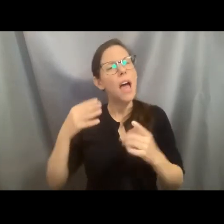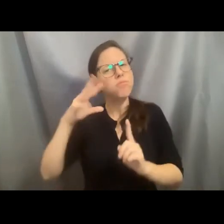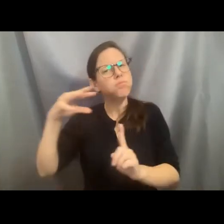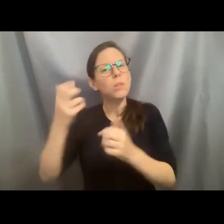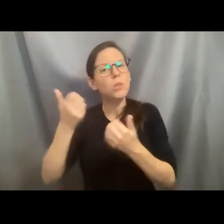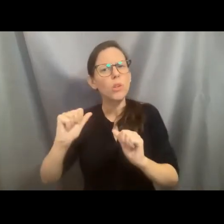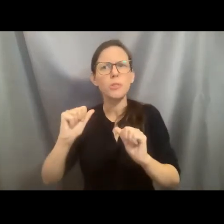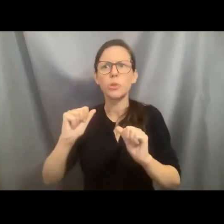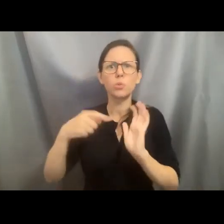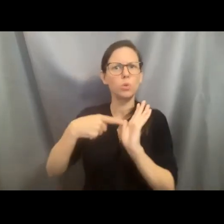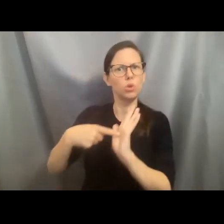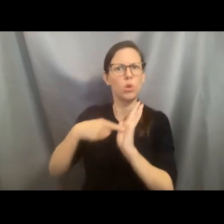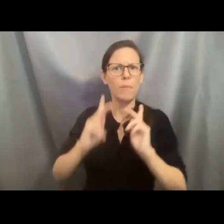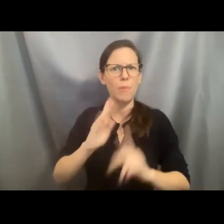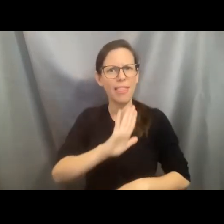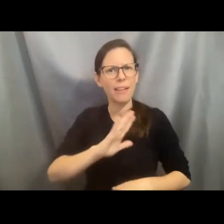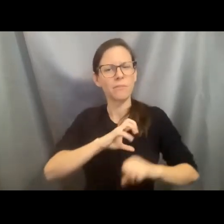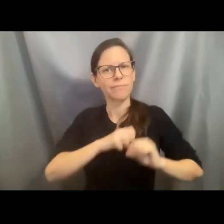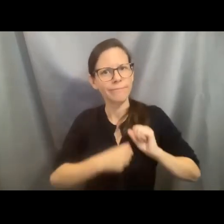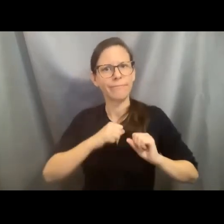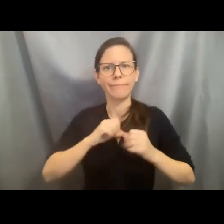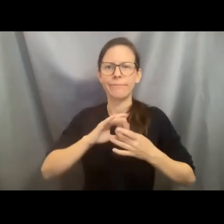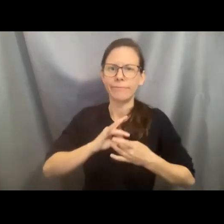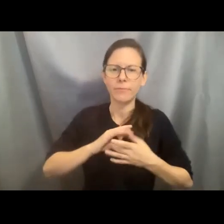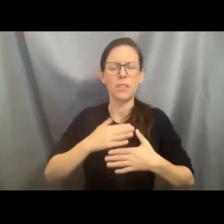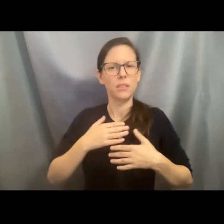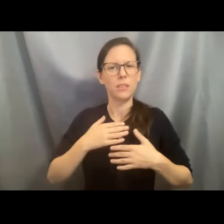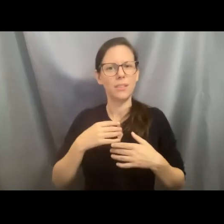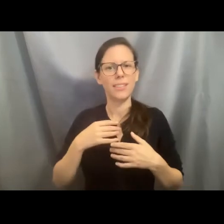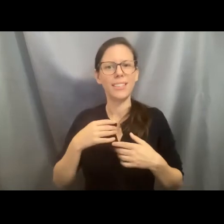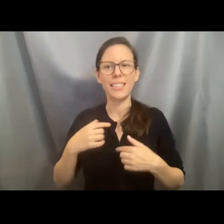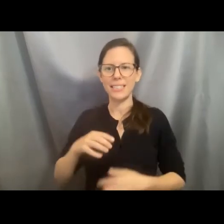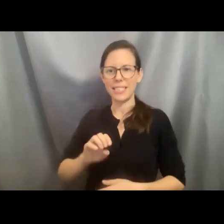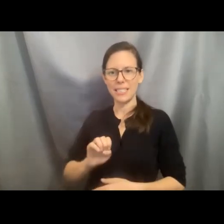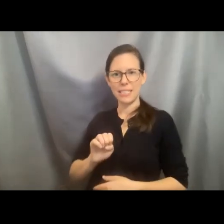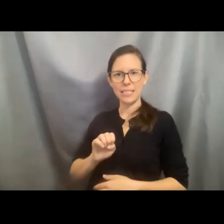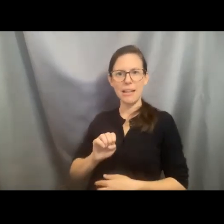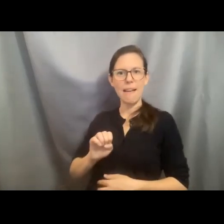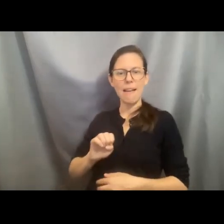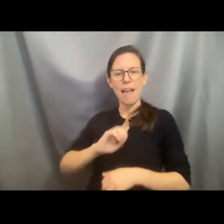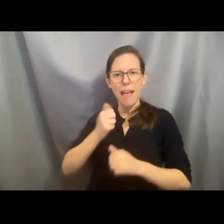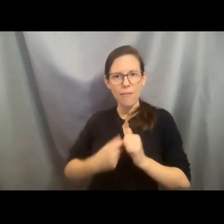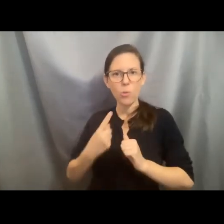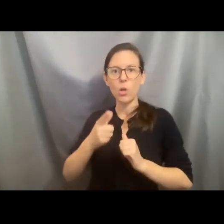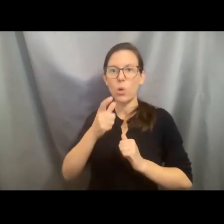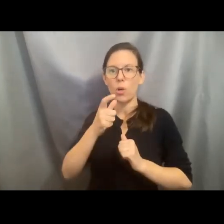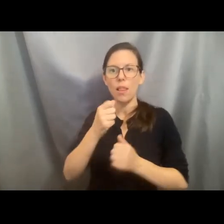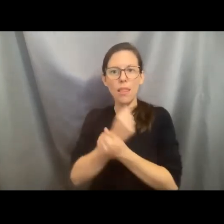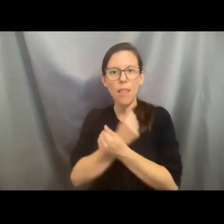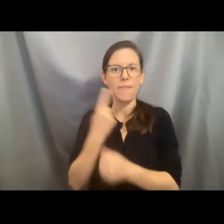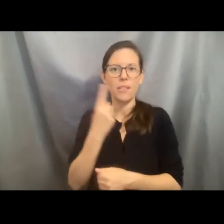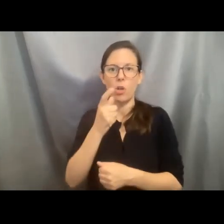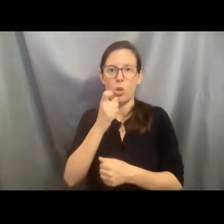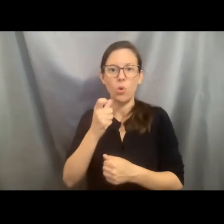opinion. And she had on her t-shirt, which was great, "Everyone loves someone who has had an